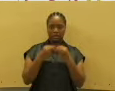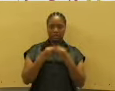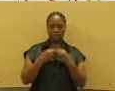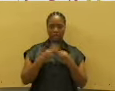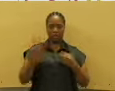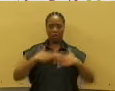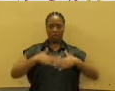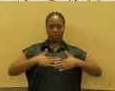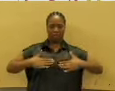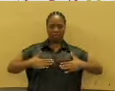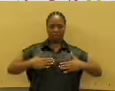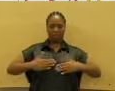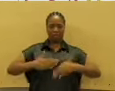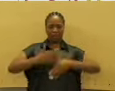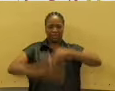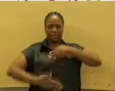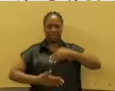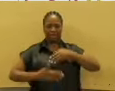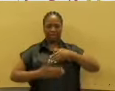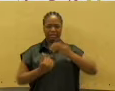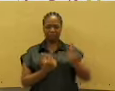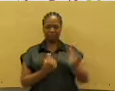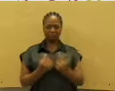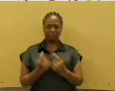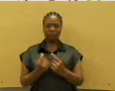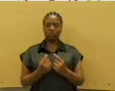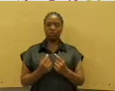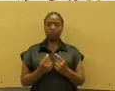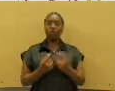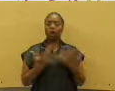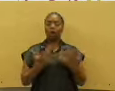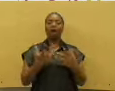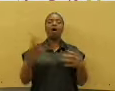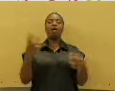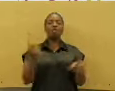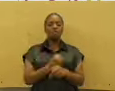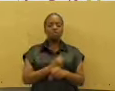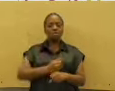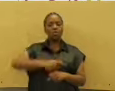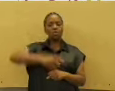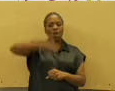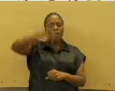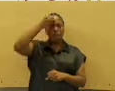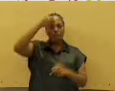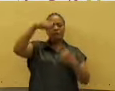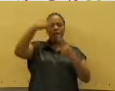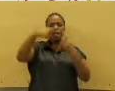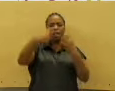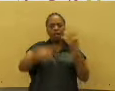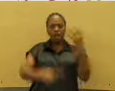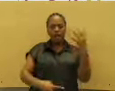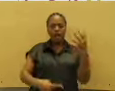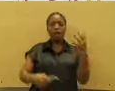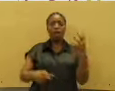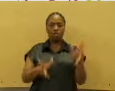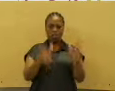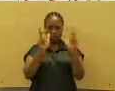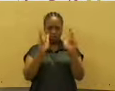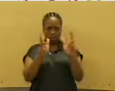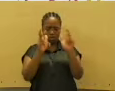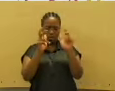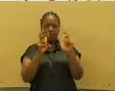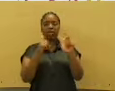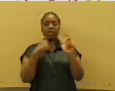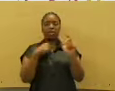order to gender affirm, to now where I'm now mentioning how the Social Justice Barometer and actual instruments highlighted these